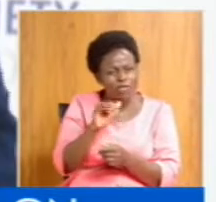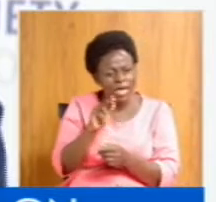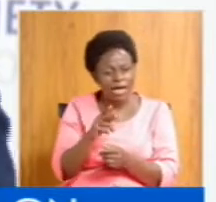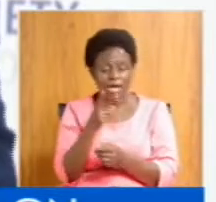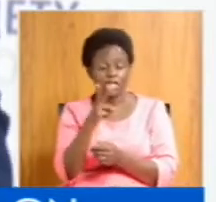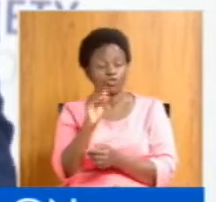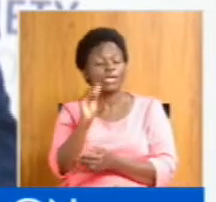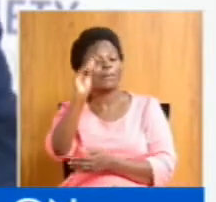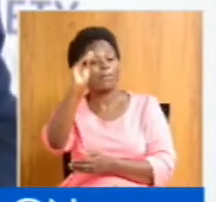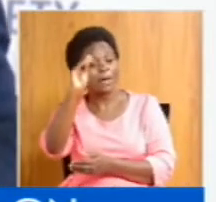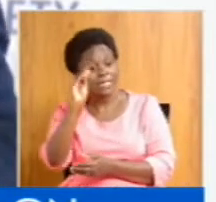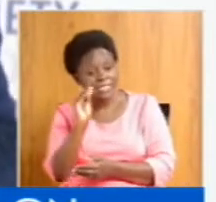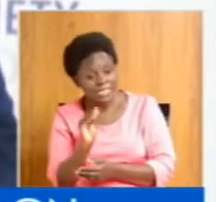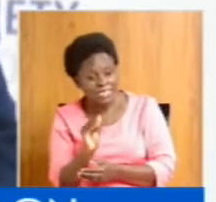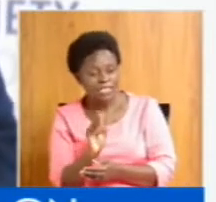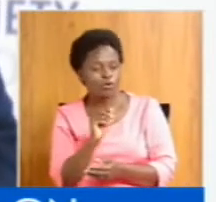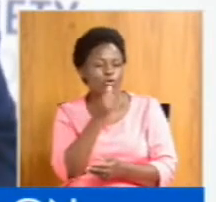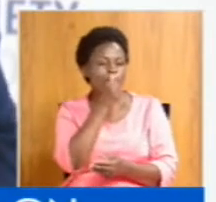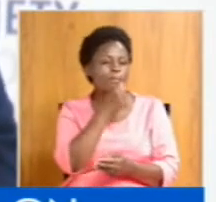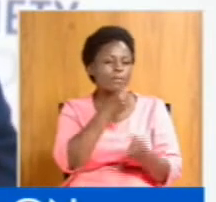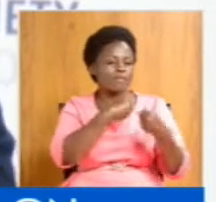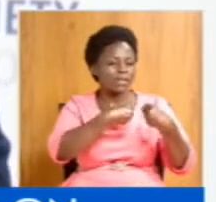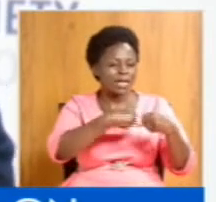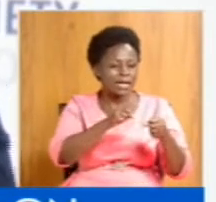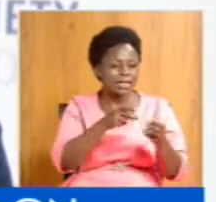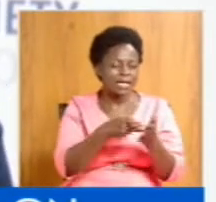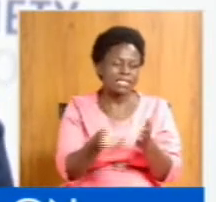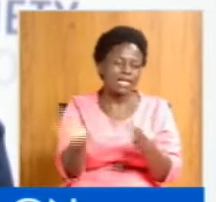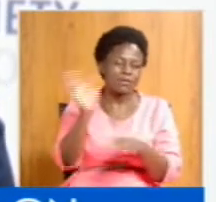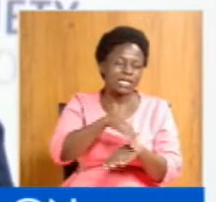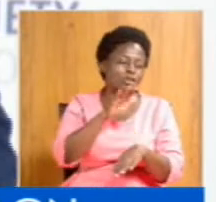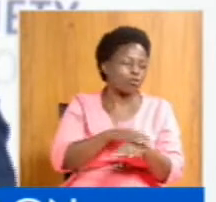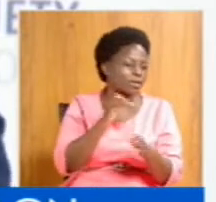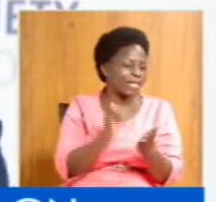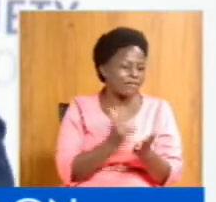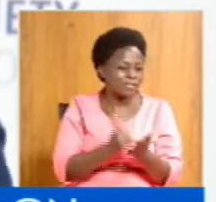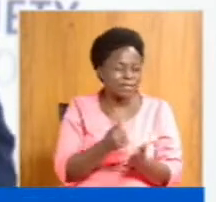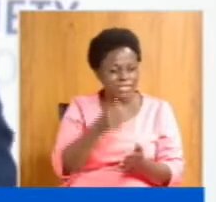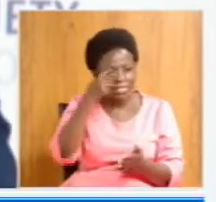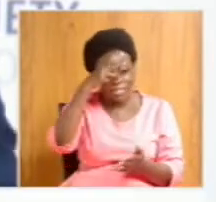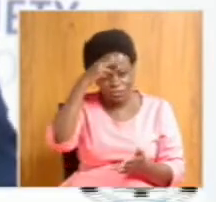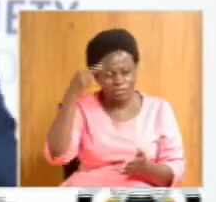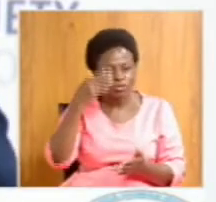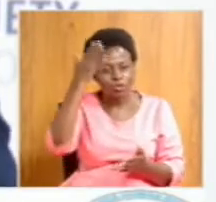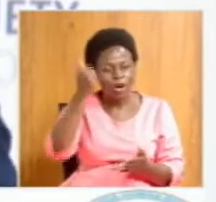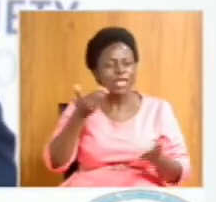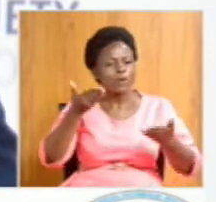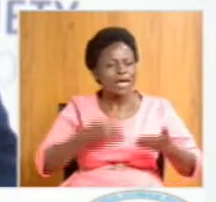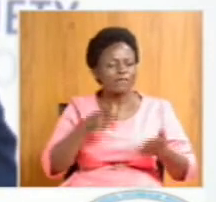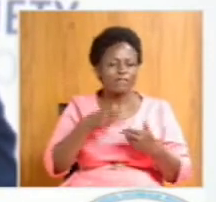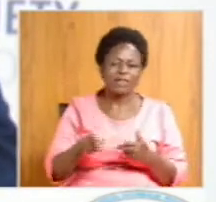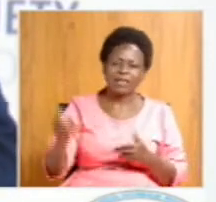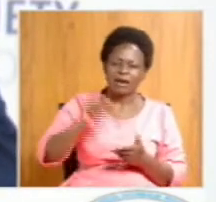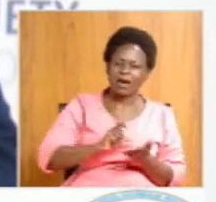20% goes to this private actor as their return on investment. And that's the reason as to why we have a very